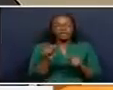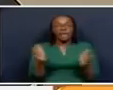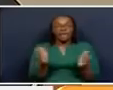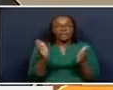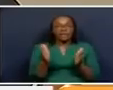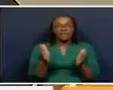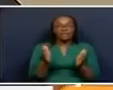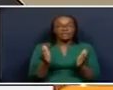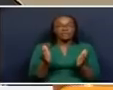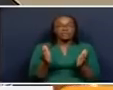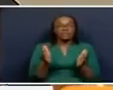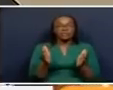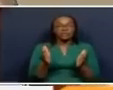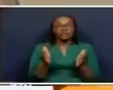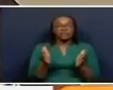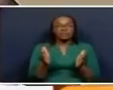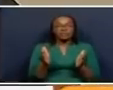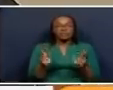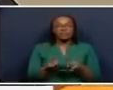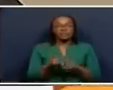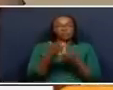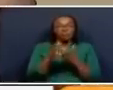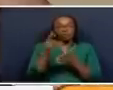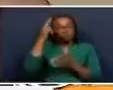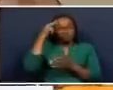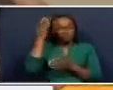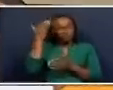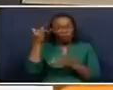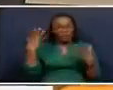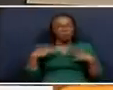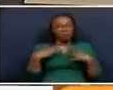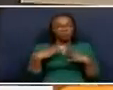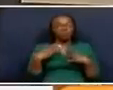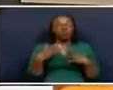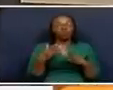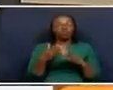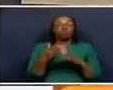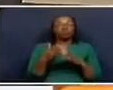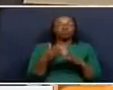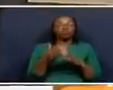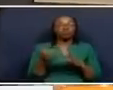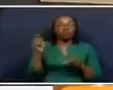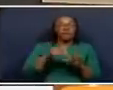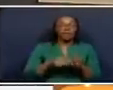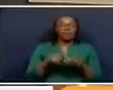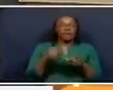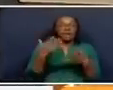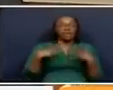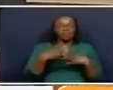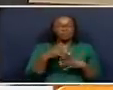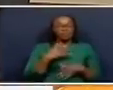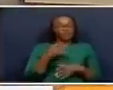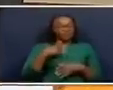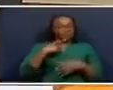to, and part of the reason that people turn out is the feeling that they are winning. You know, they can see this thing is in the bag. So they actually